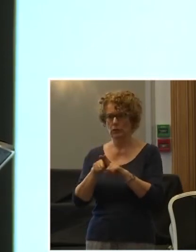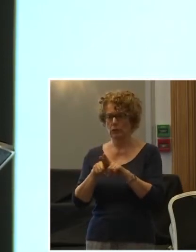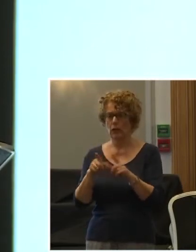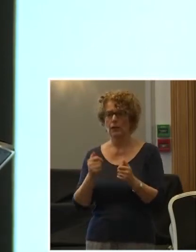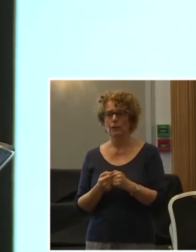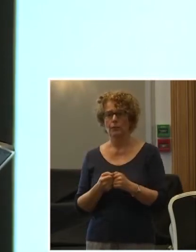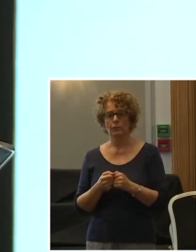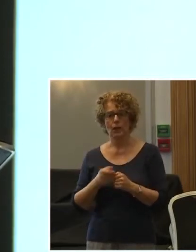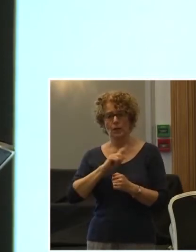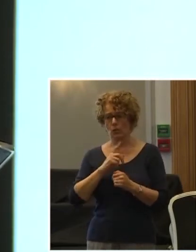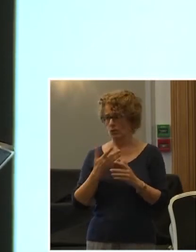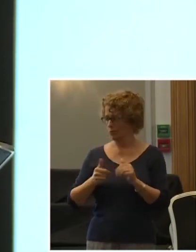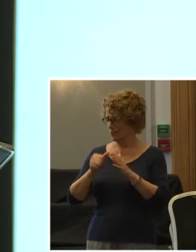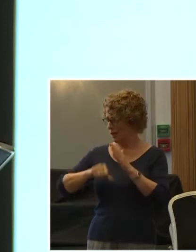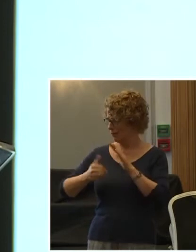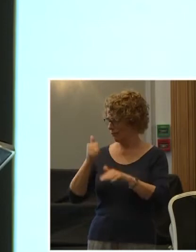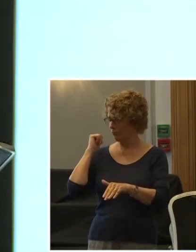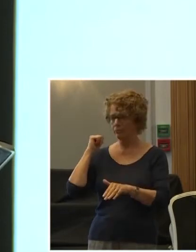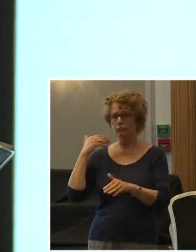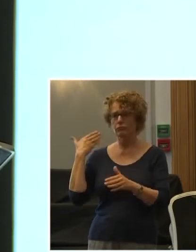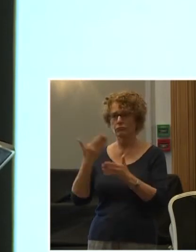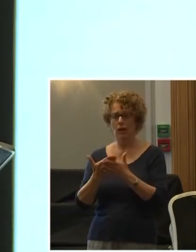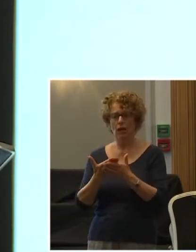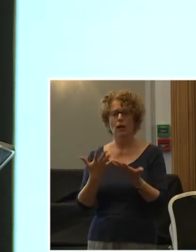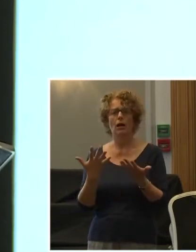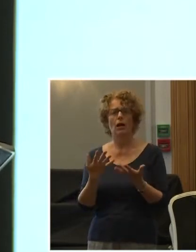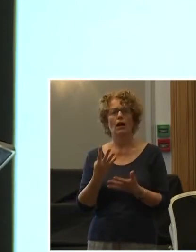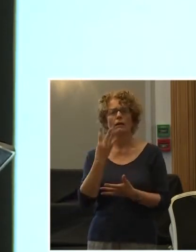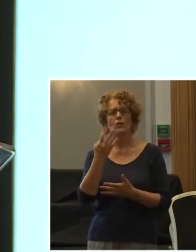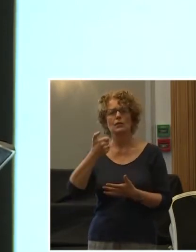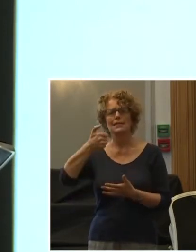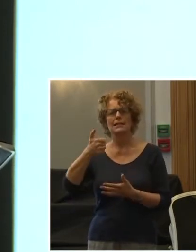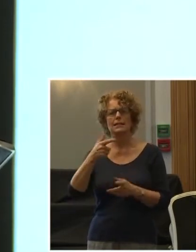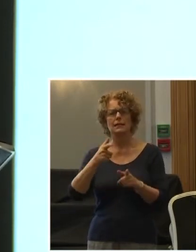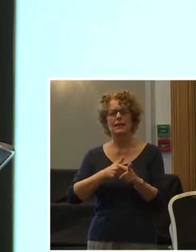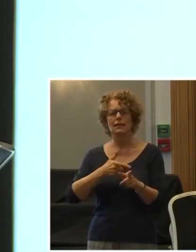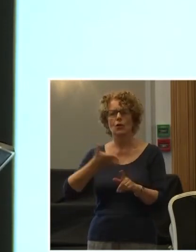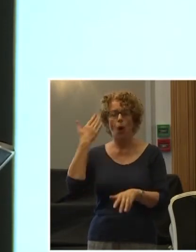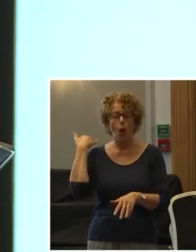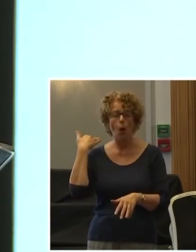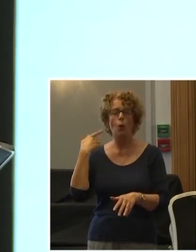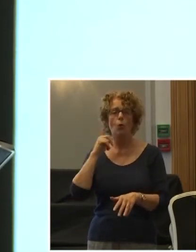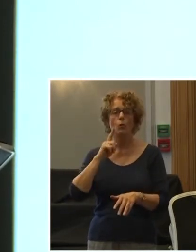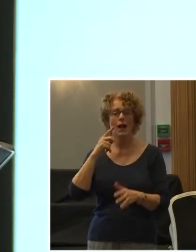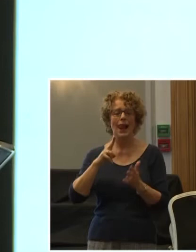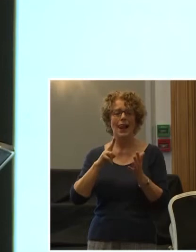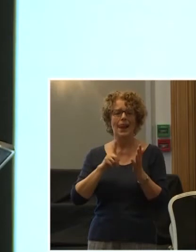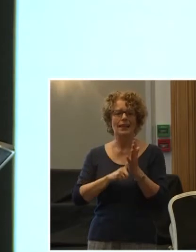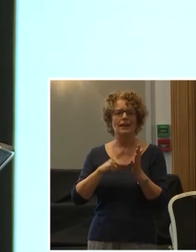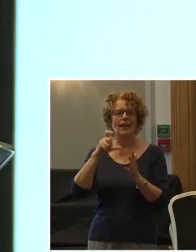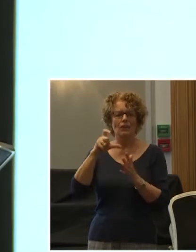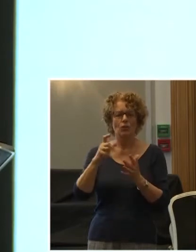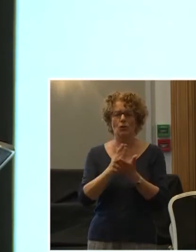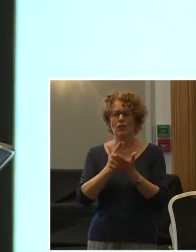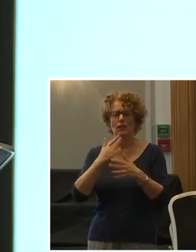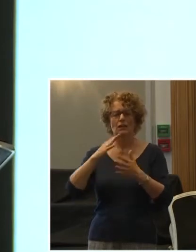from and what we stand for. 46 years ago, a lady called Linda Cantor started something for a group of people